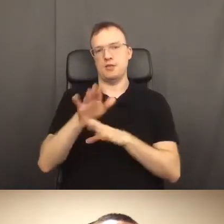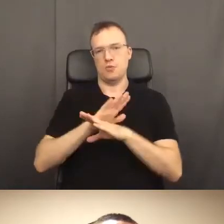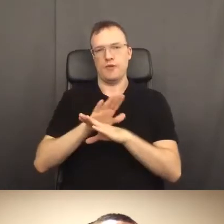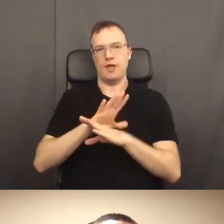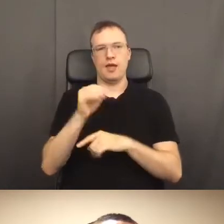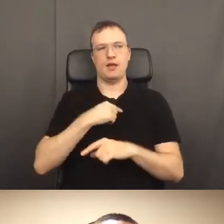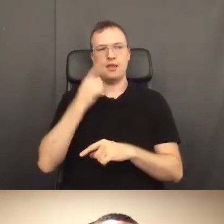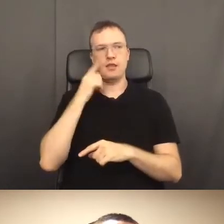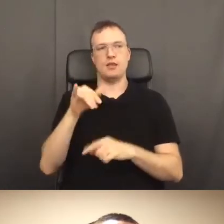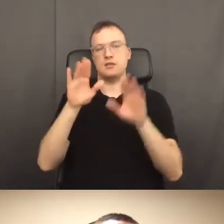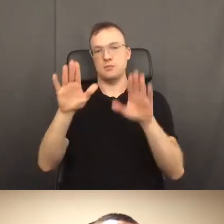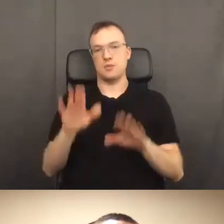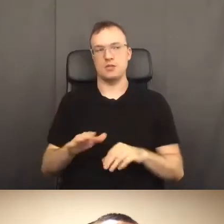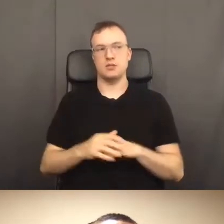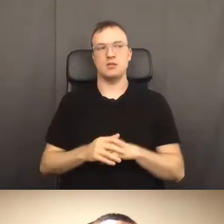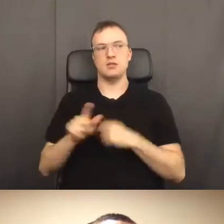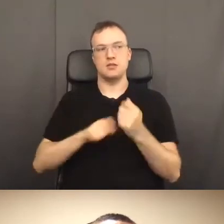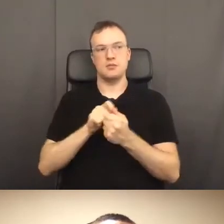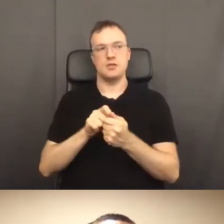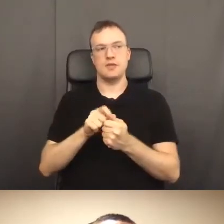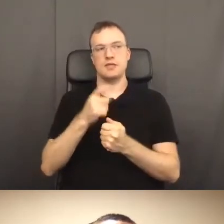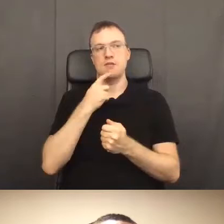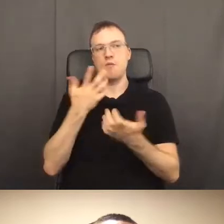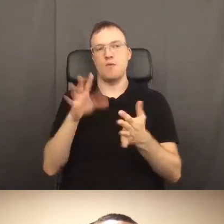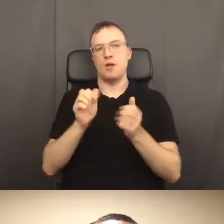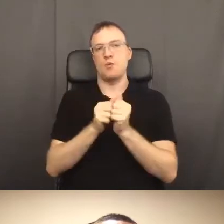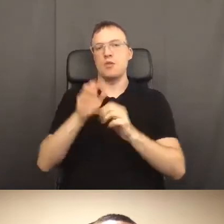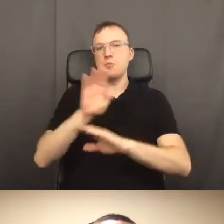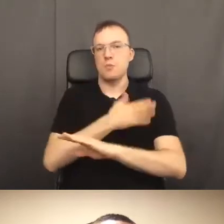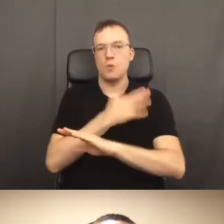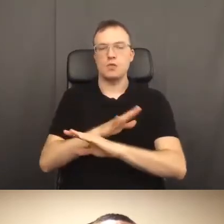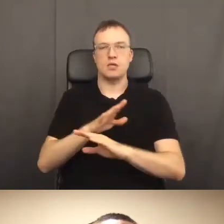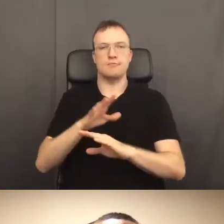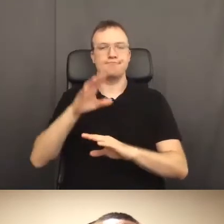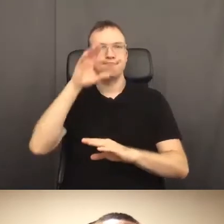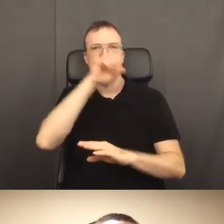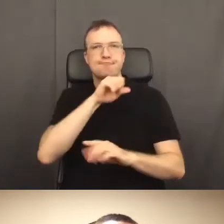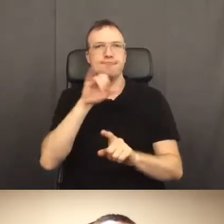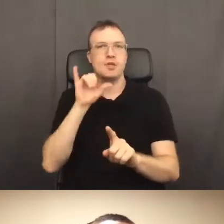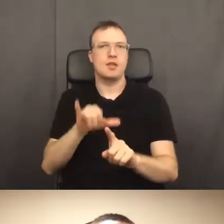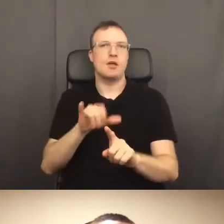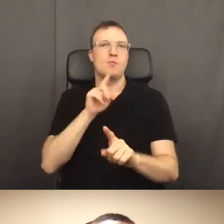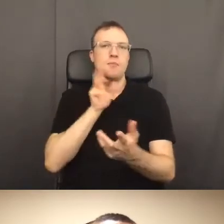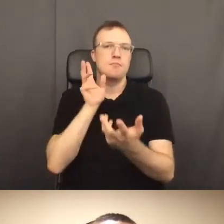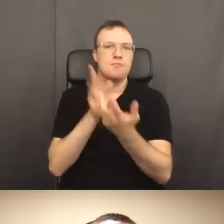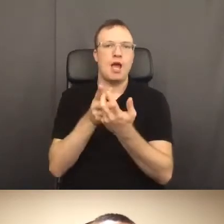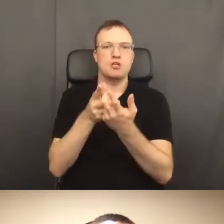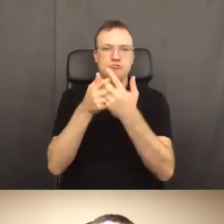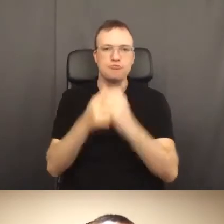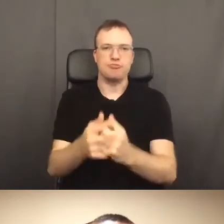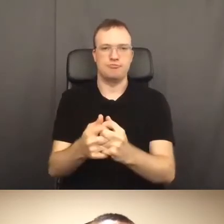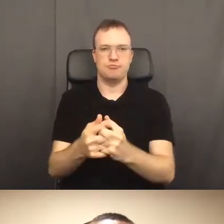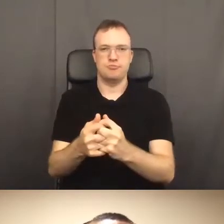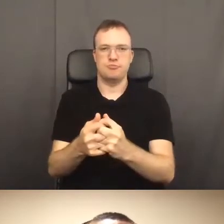it's amazing, especially has been said already with the music seemed to fit so well with